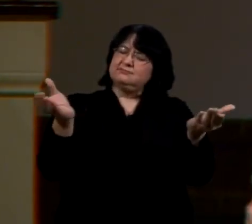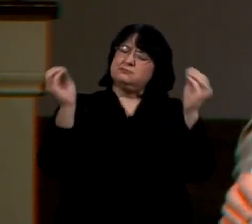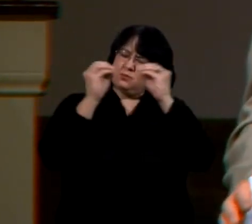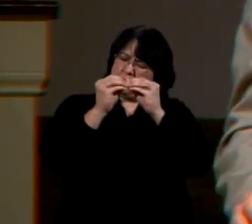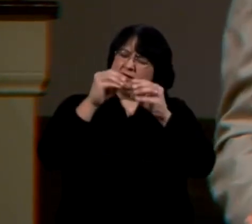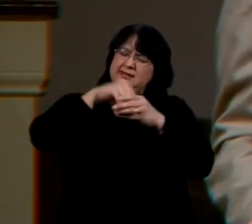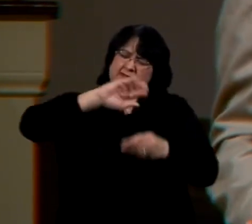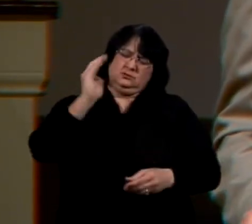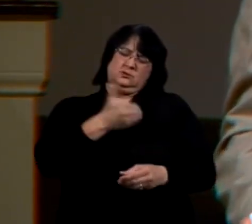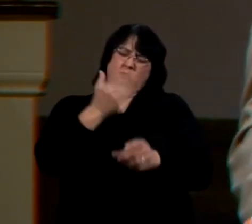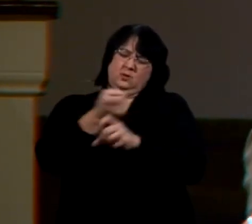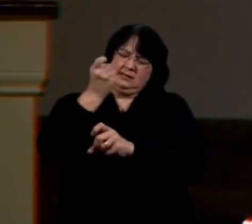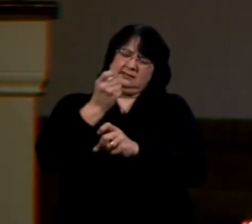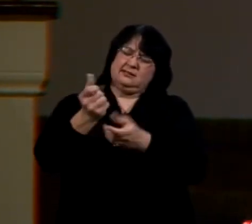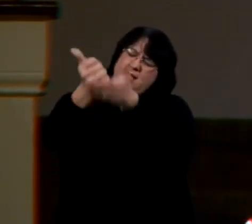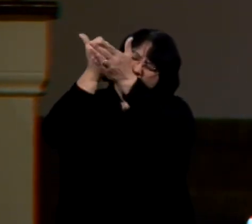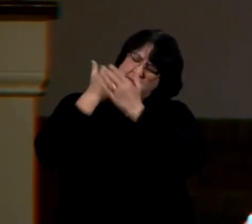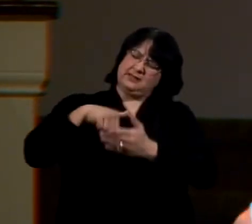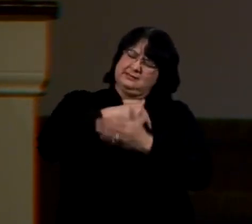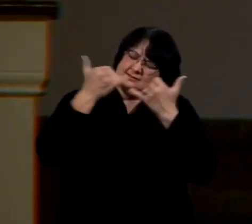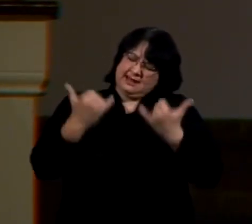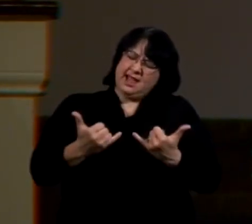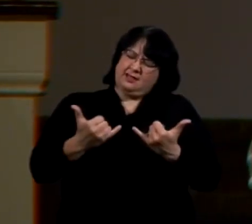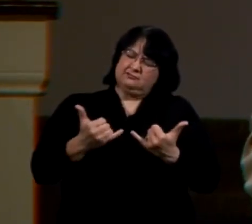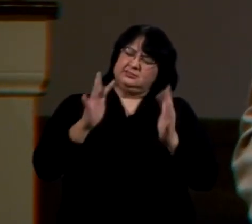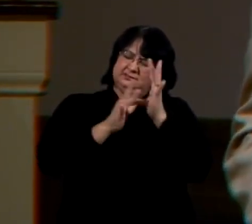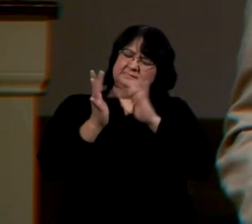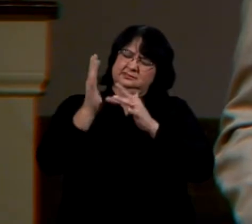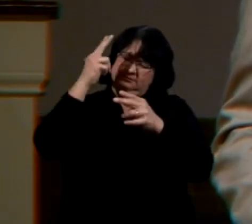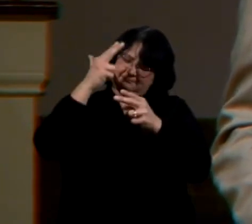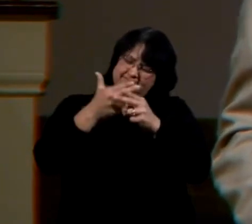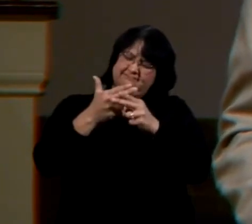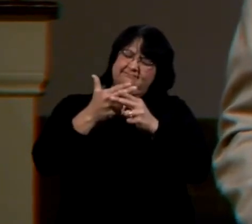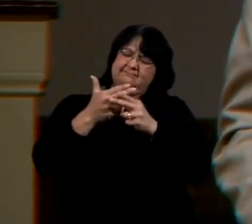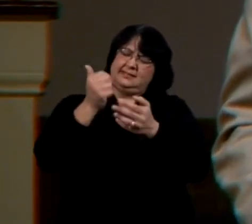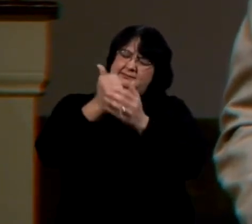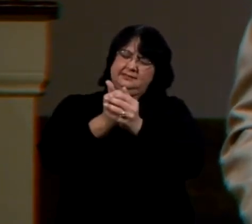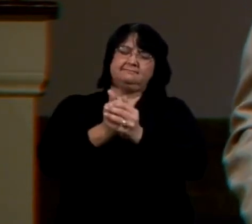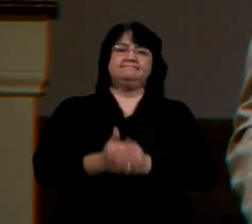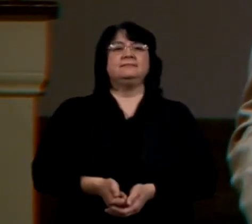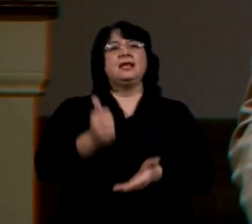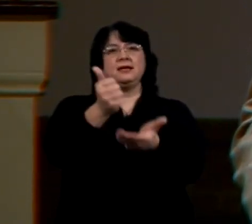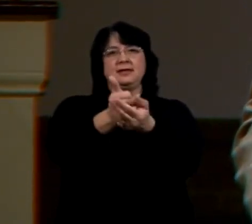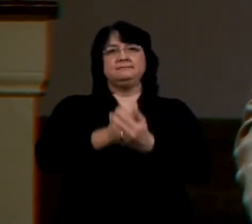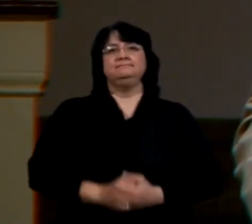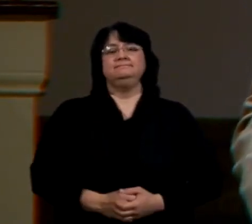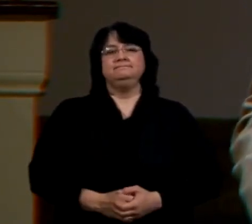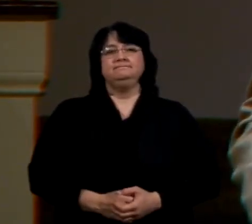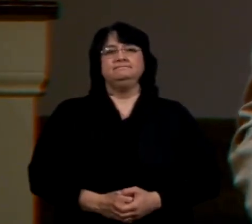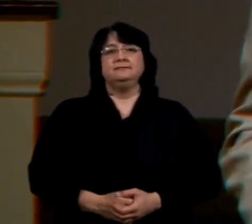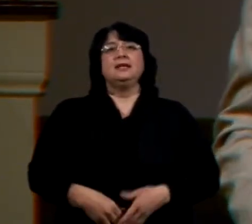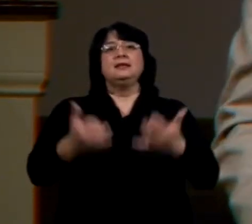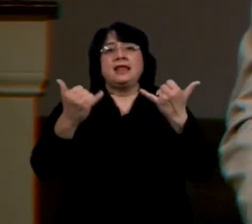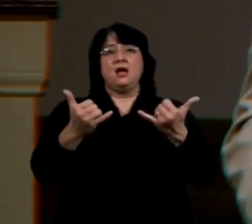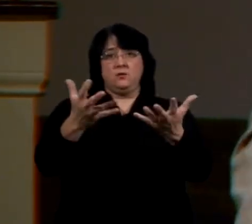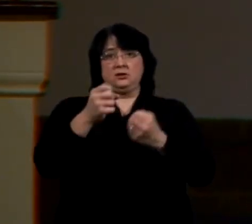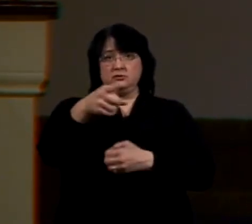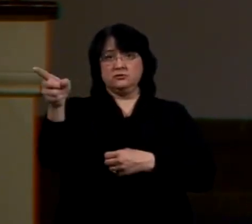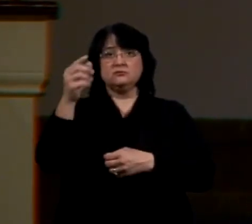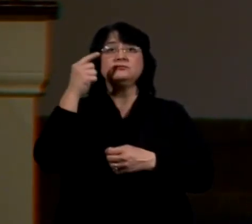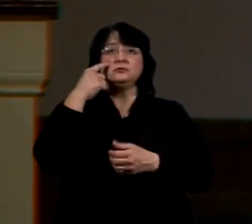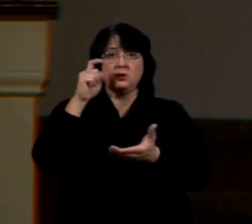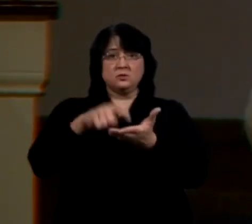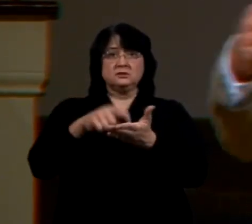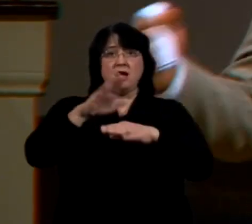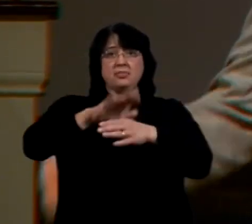this area of soul winning. Help us and touch us now. In Jesus' name, amen and amen. Now, I want you to notice on that